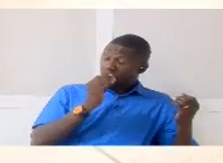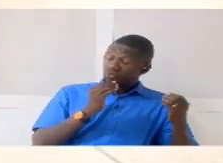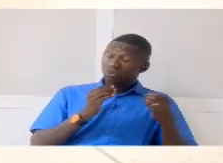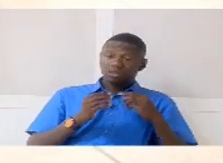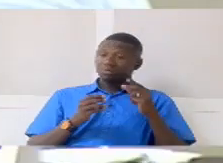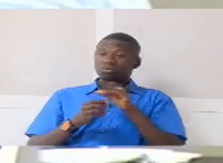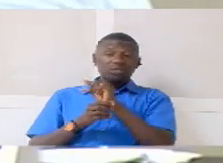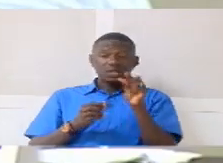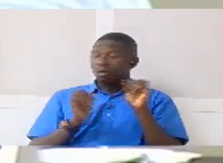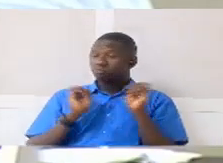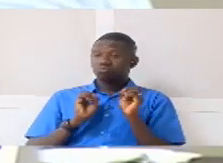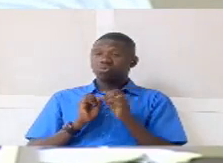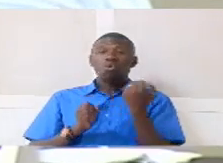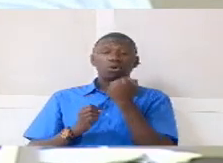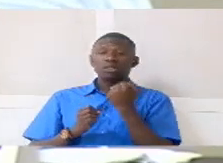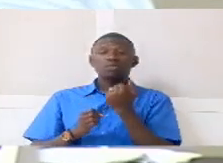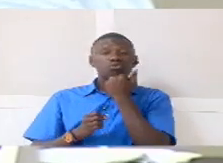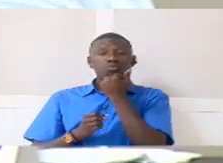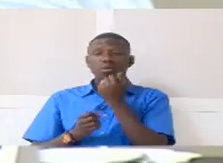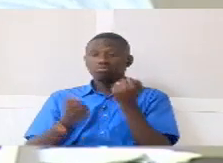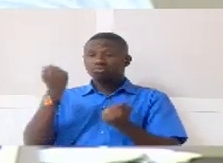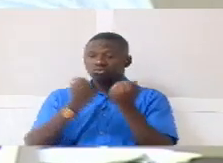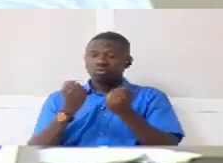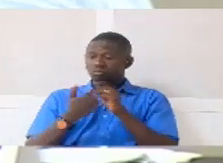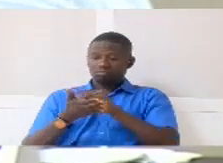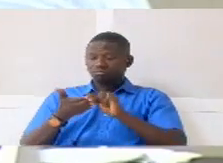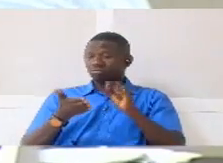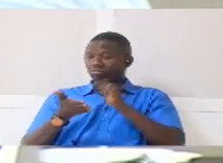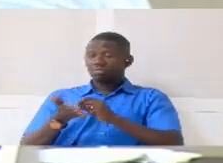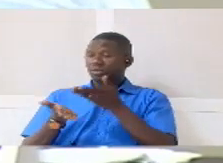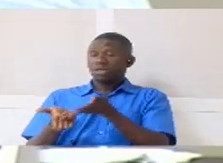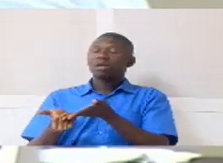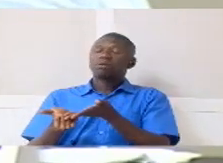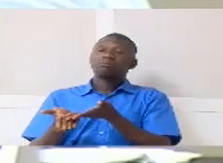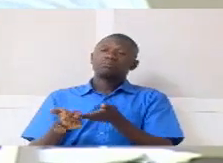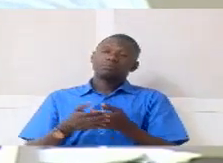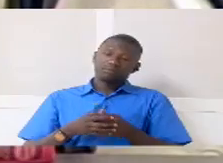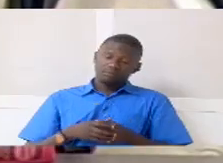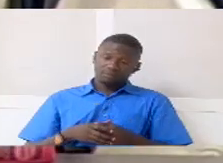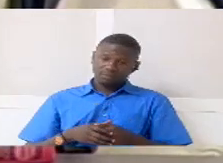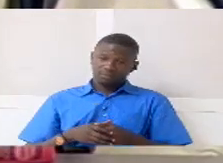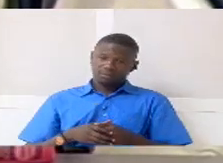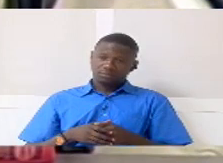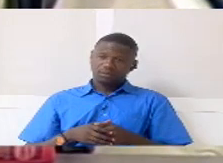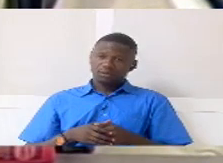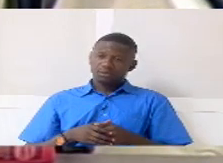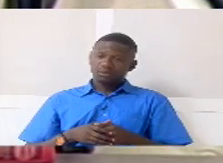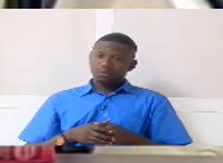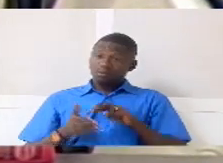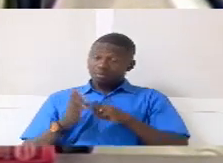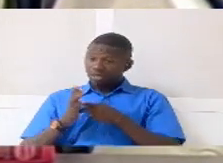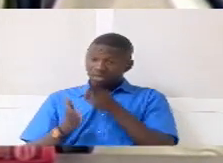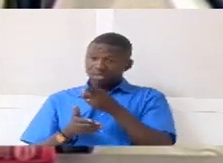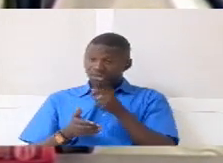vehicles. Was that in adherence to normal procedure, or it was wrong? Fodum wonin sarto